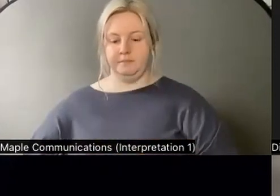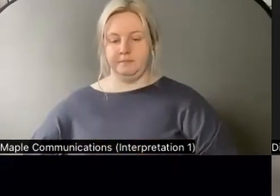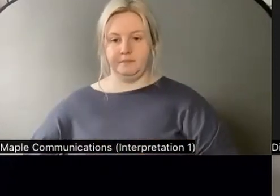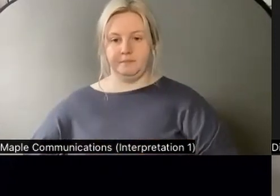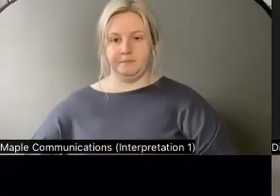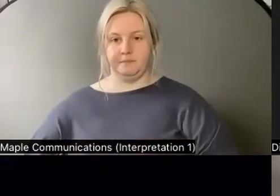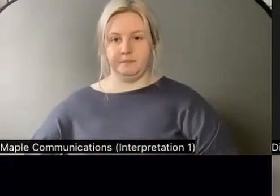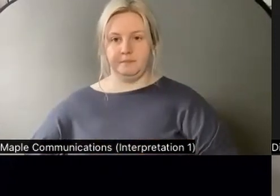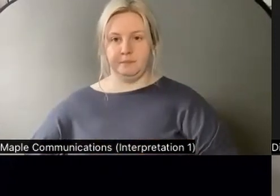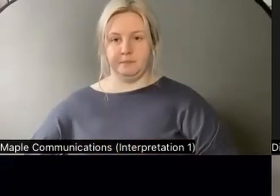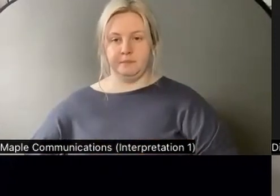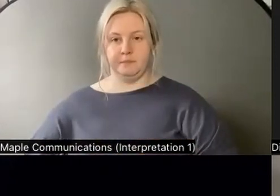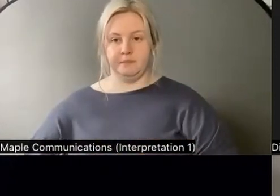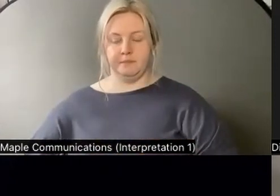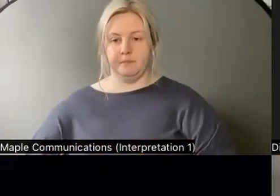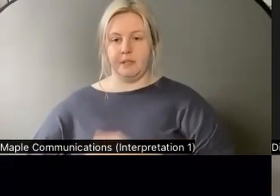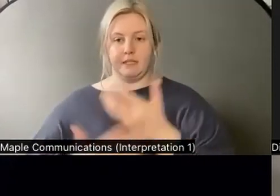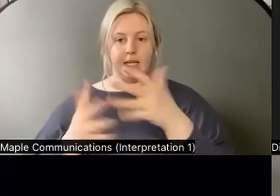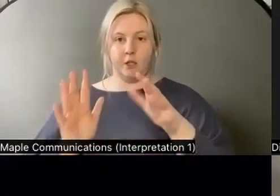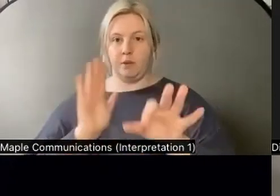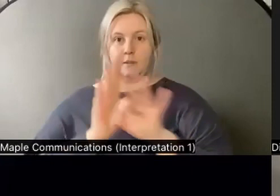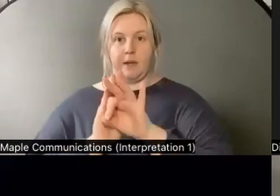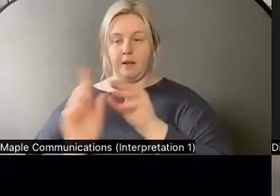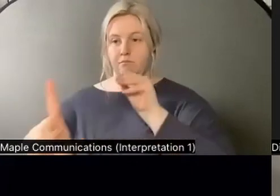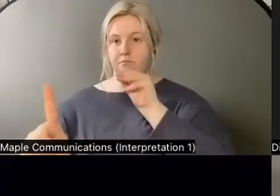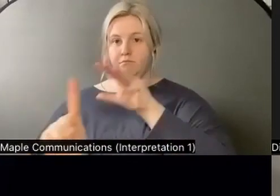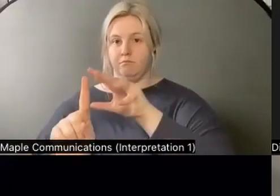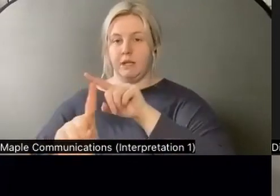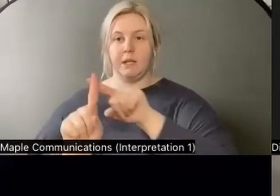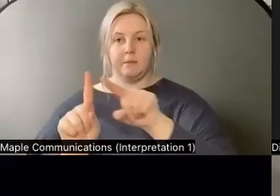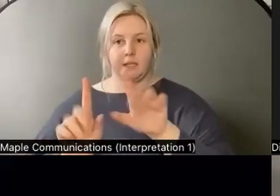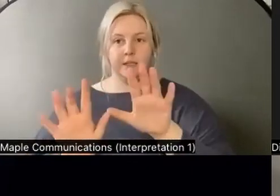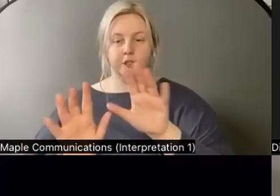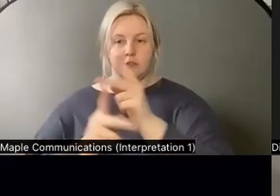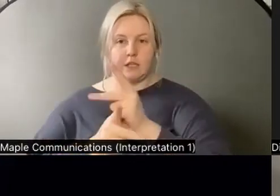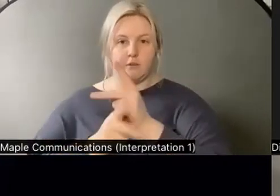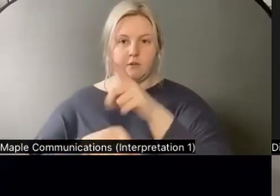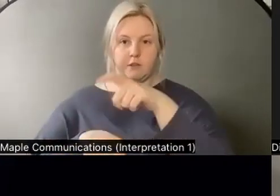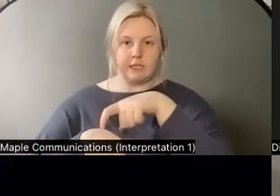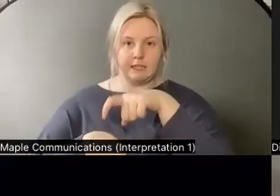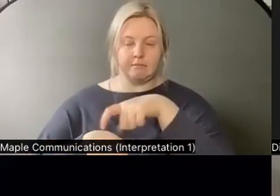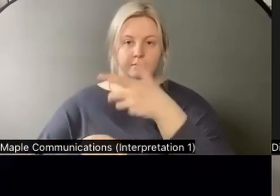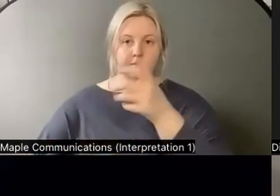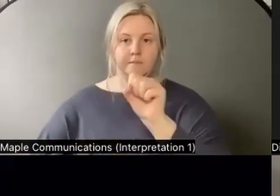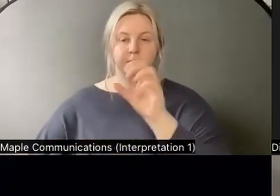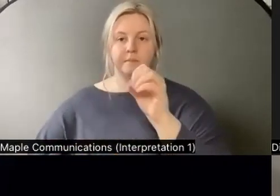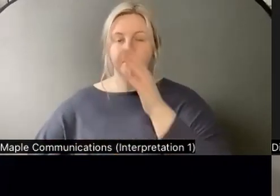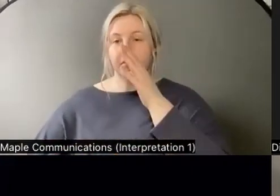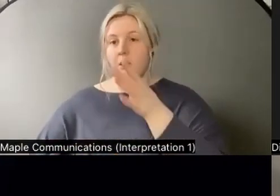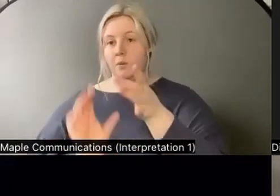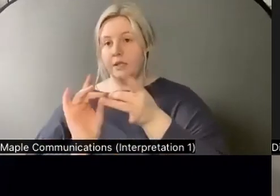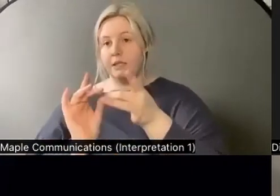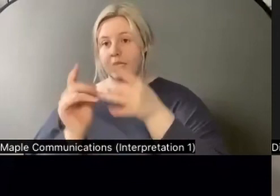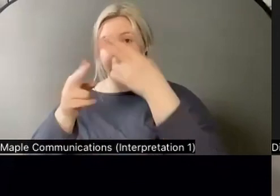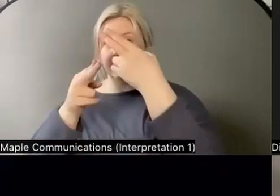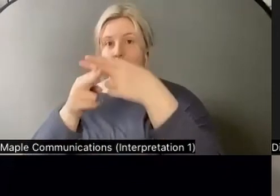I don't want to put anyone on the spot, but I am mindful of our time. And so I'm going to say names,